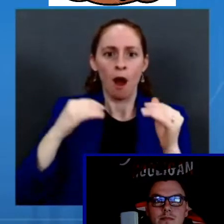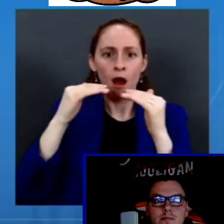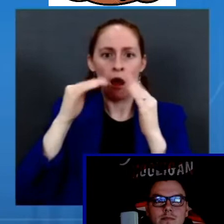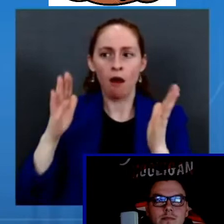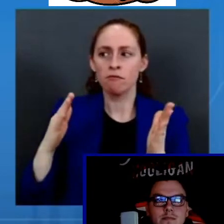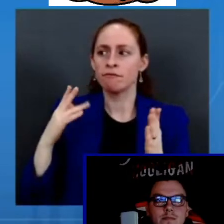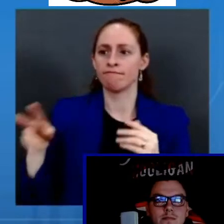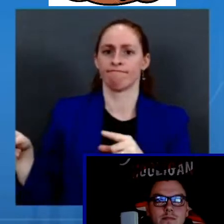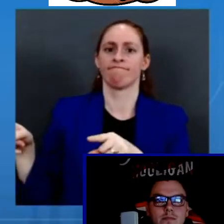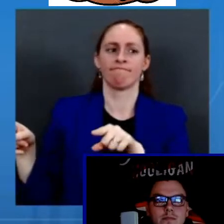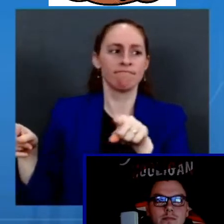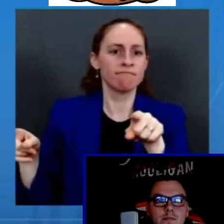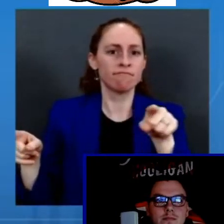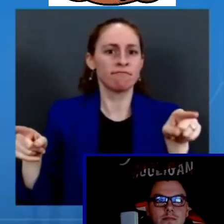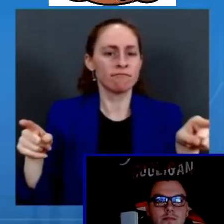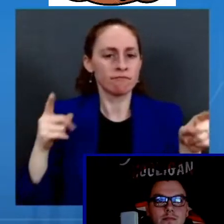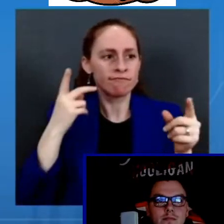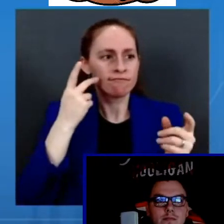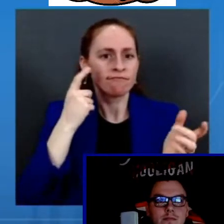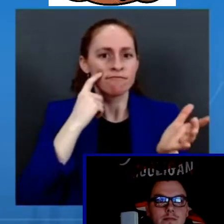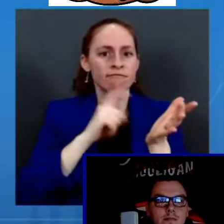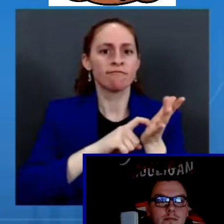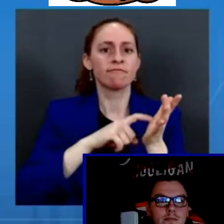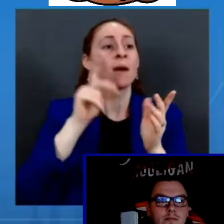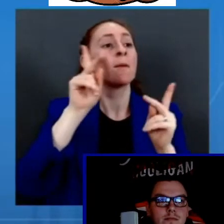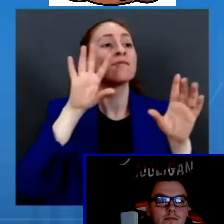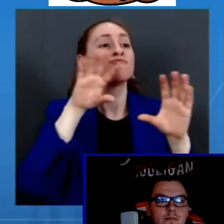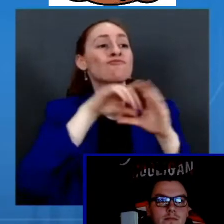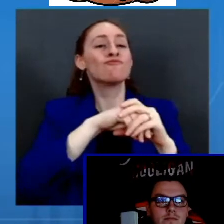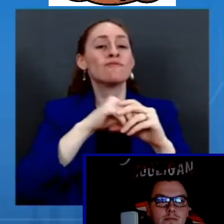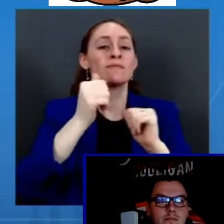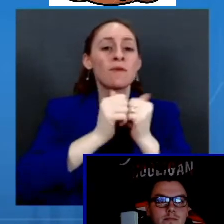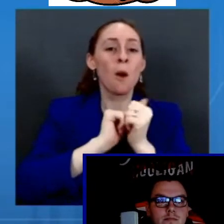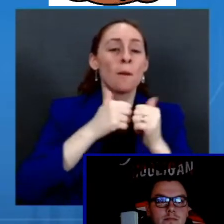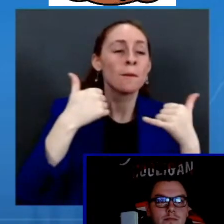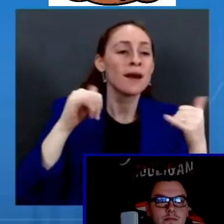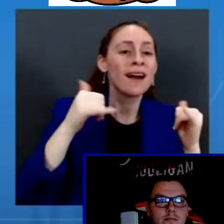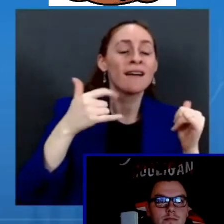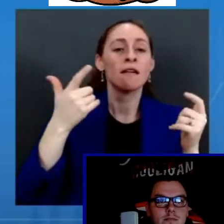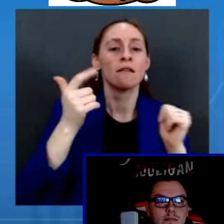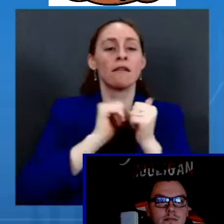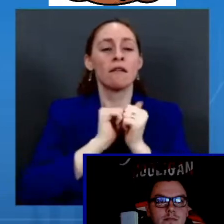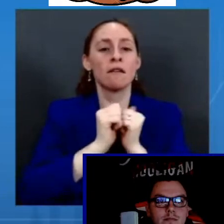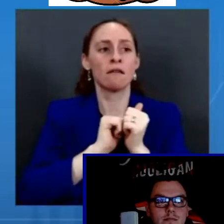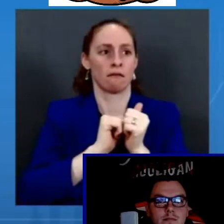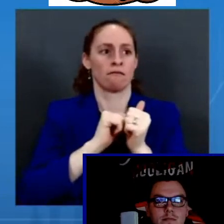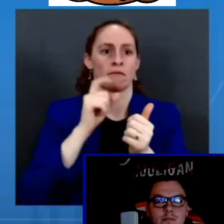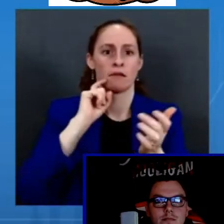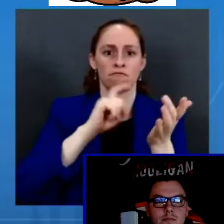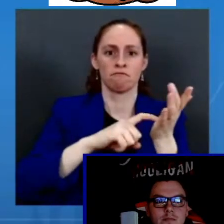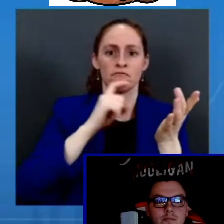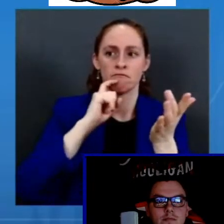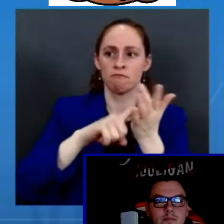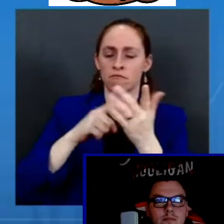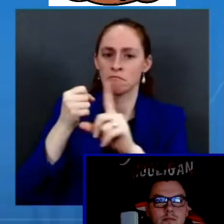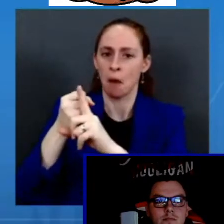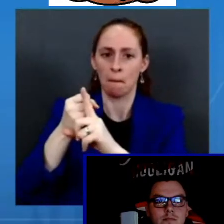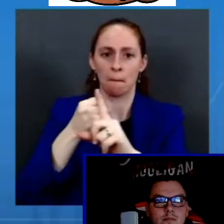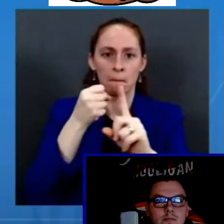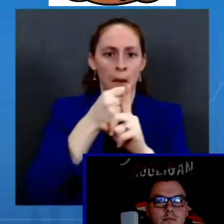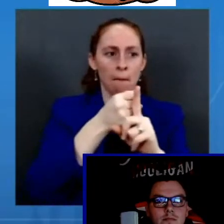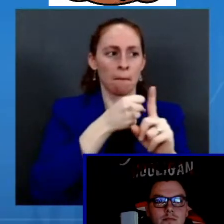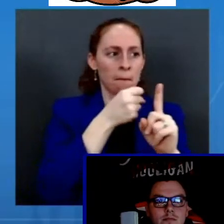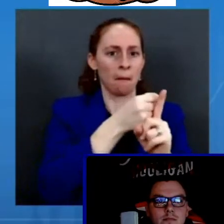what proportion of cases currently are represented by